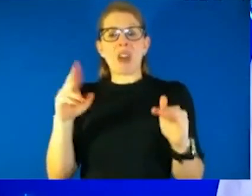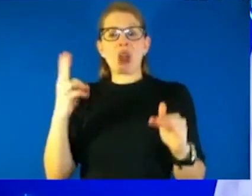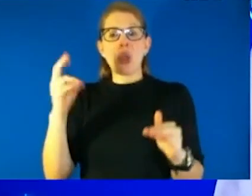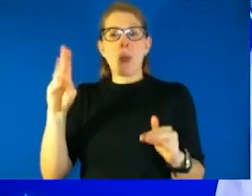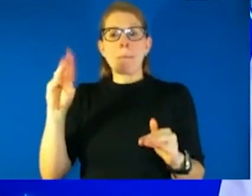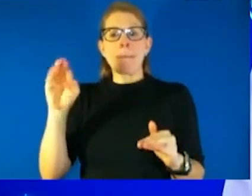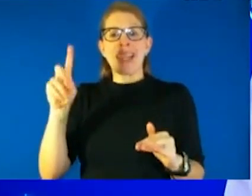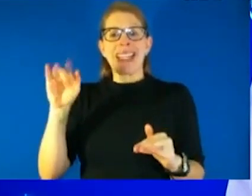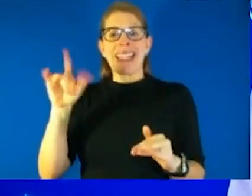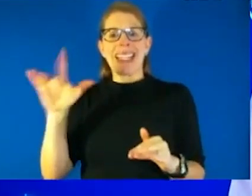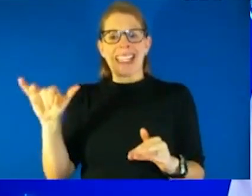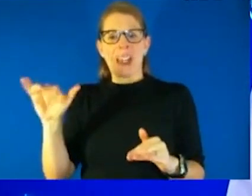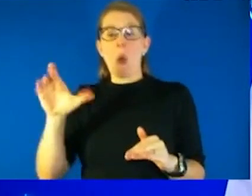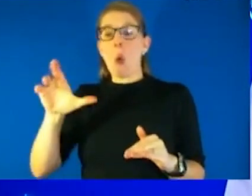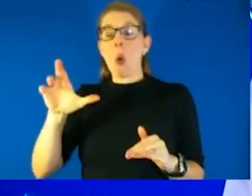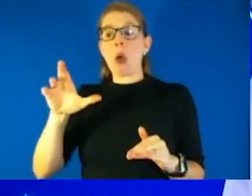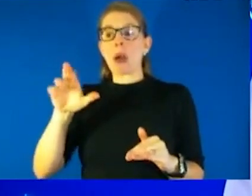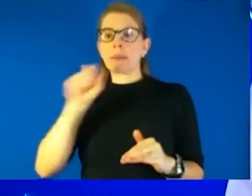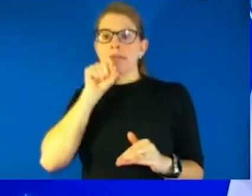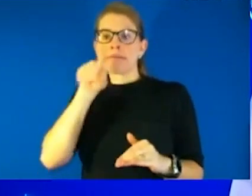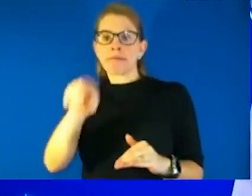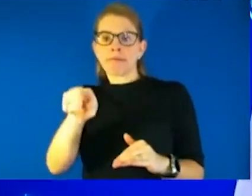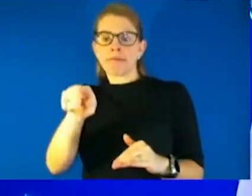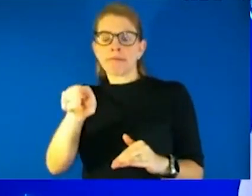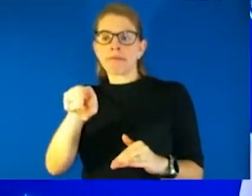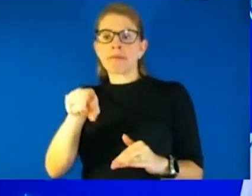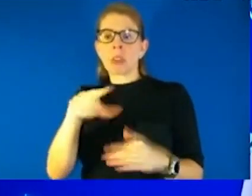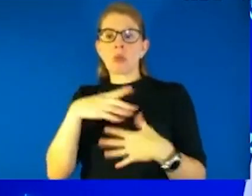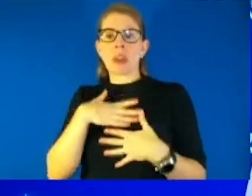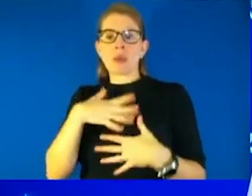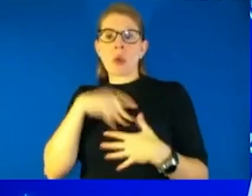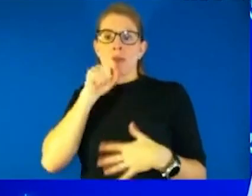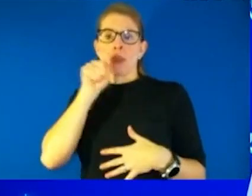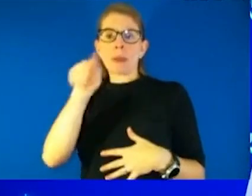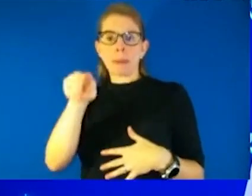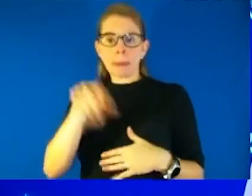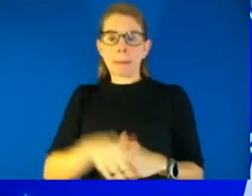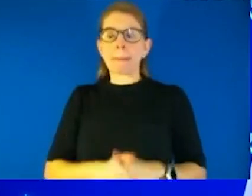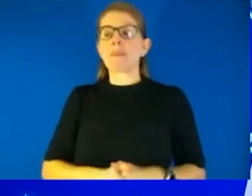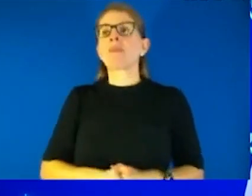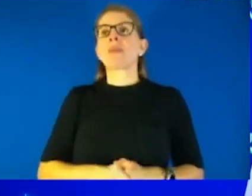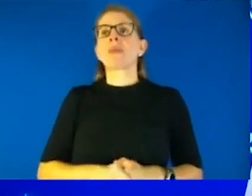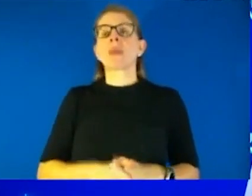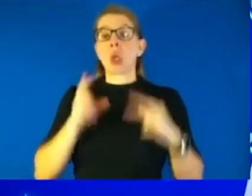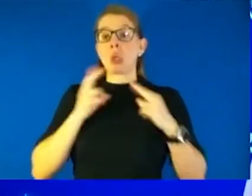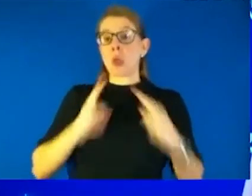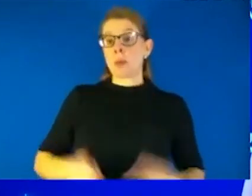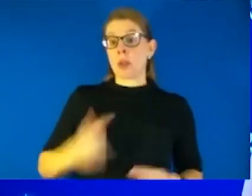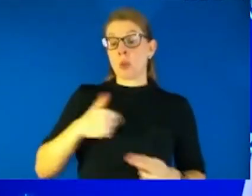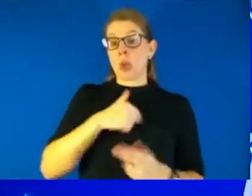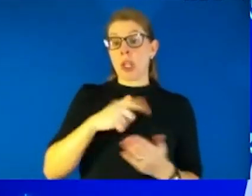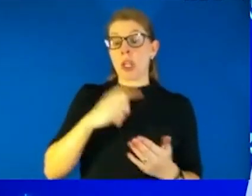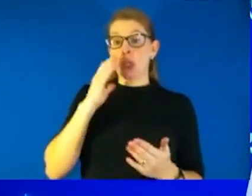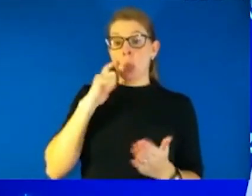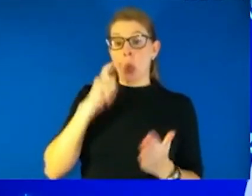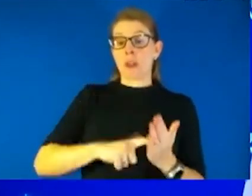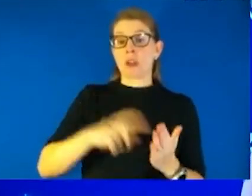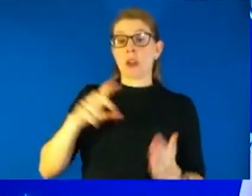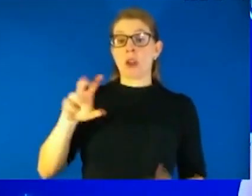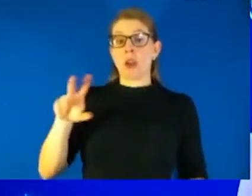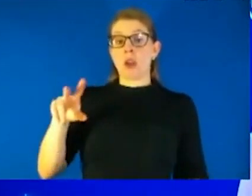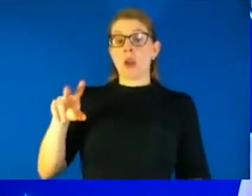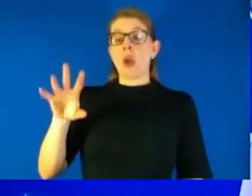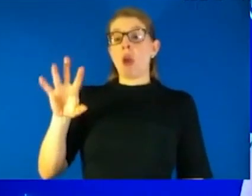in that respiratory droplet. What we have seen, certainly from humans, is that fomite transmission, so inanimate